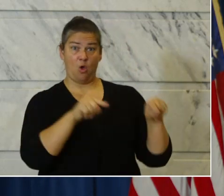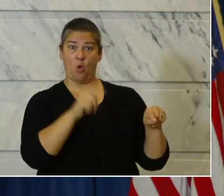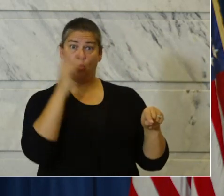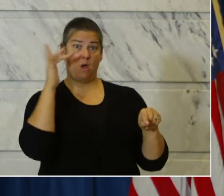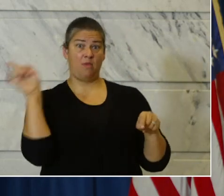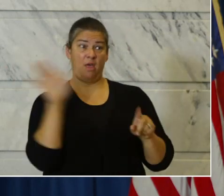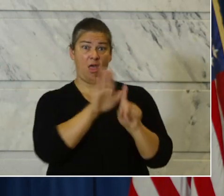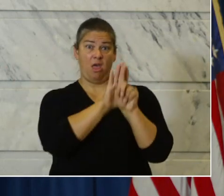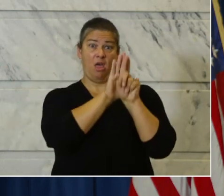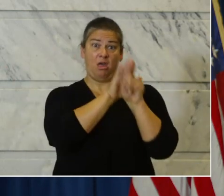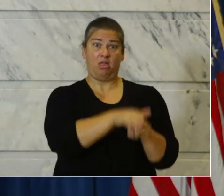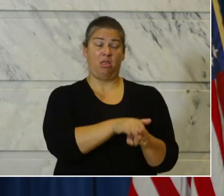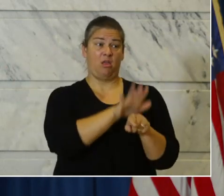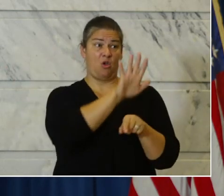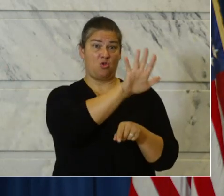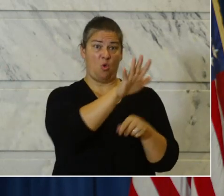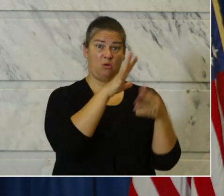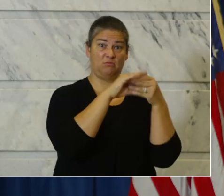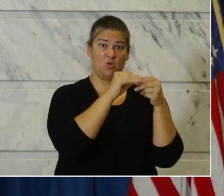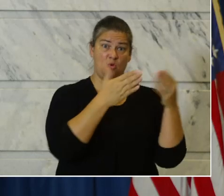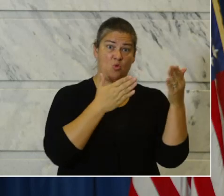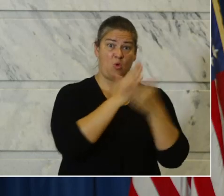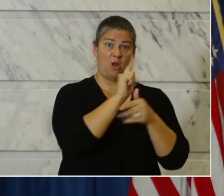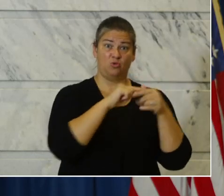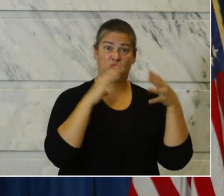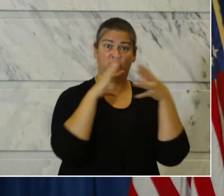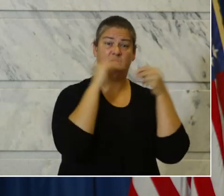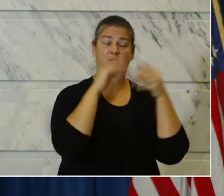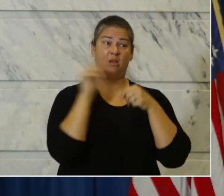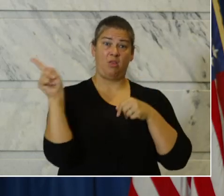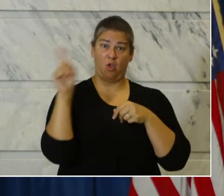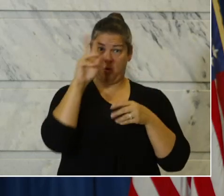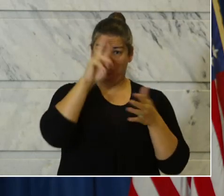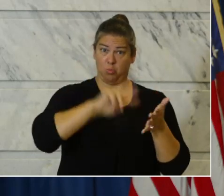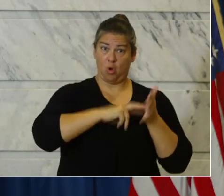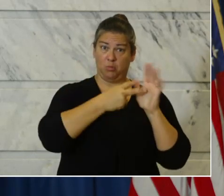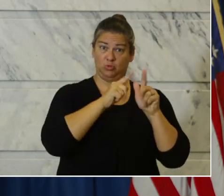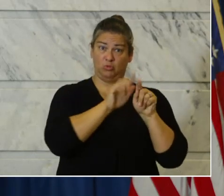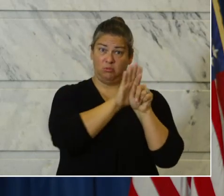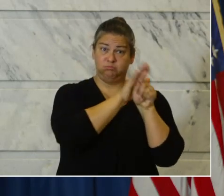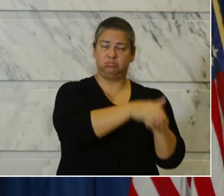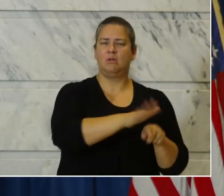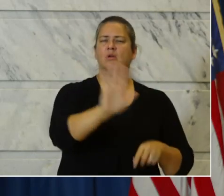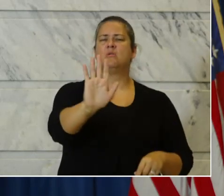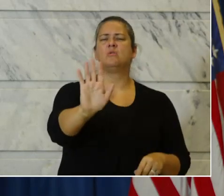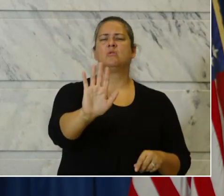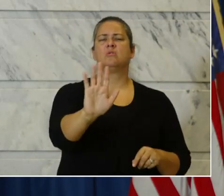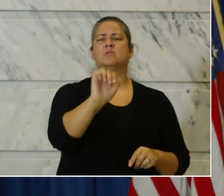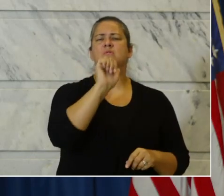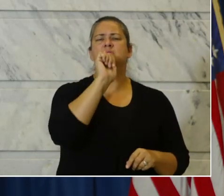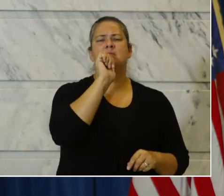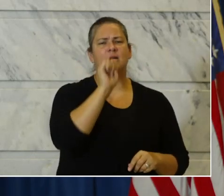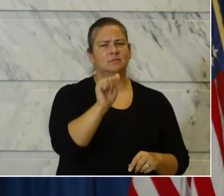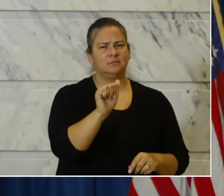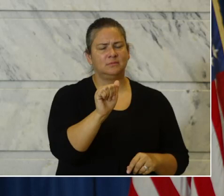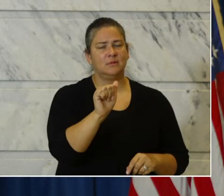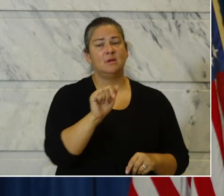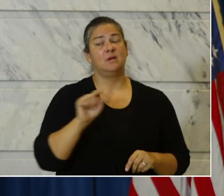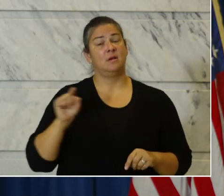stifle people's First Amendment rights to give voice to any anger, frustration, but it is